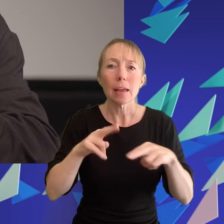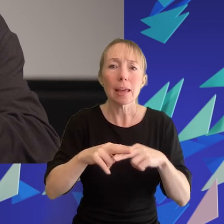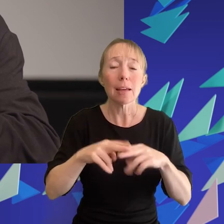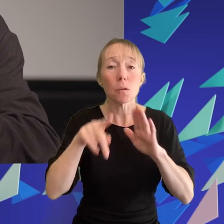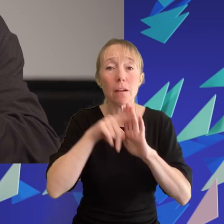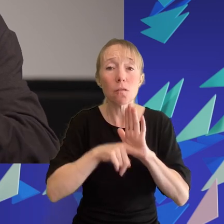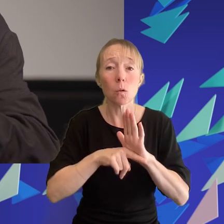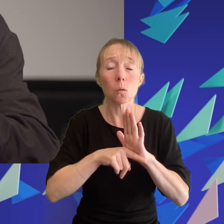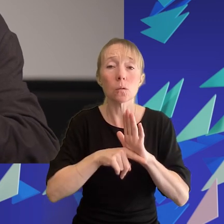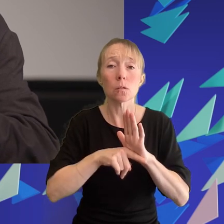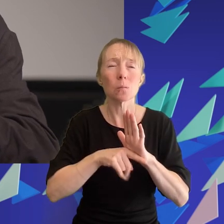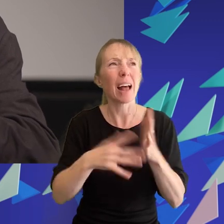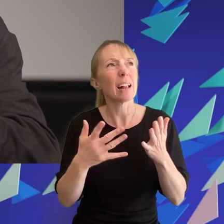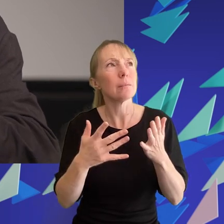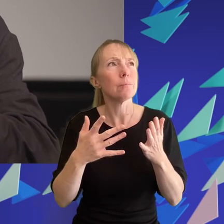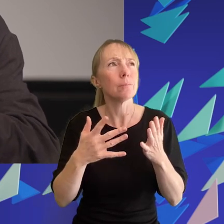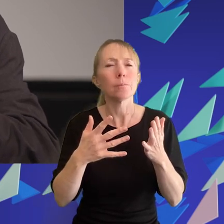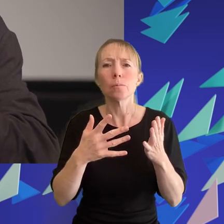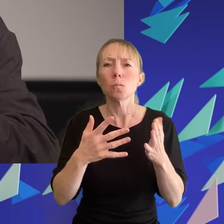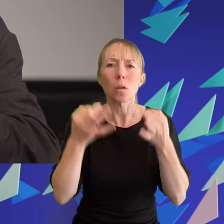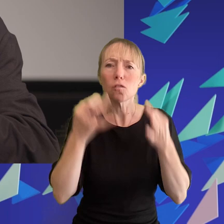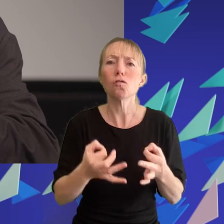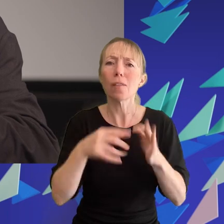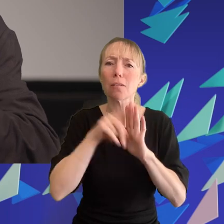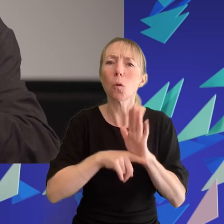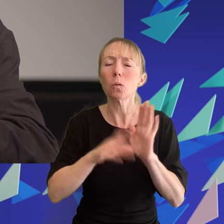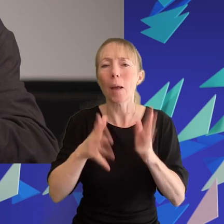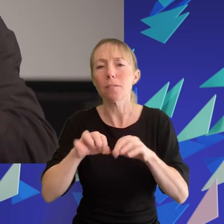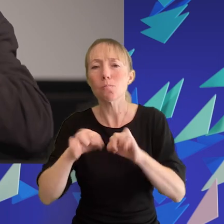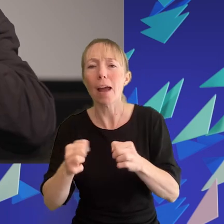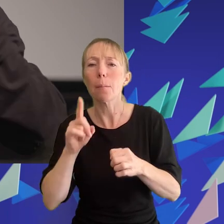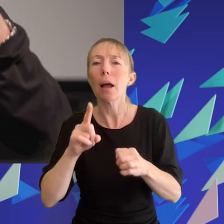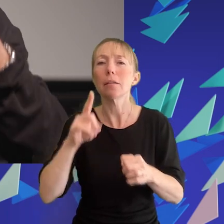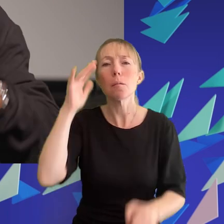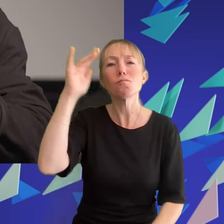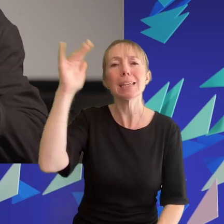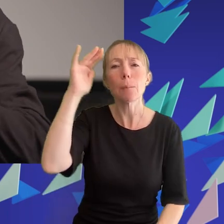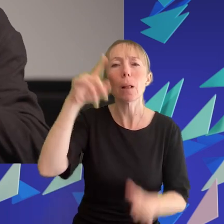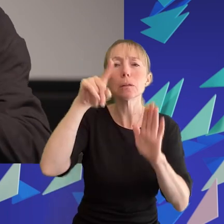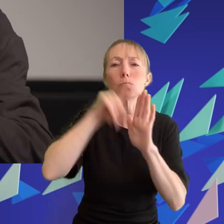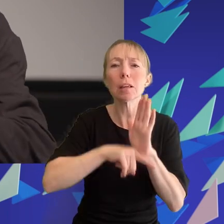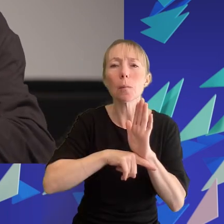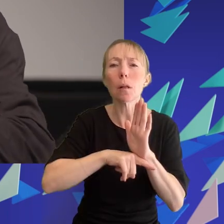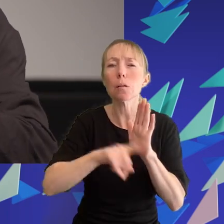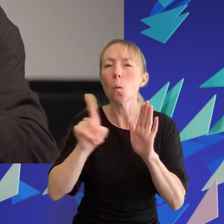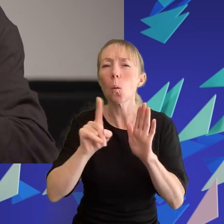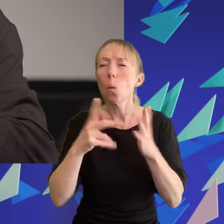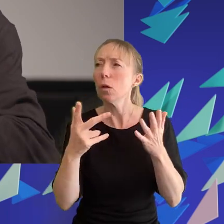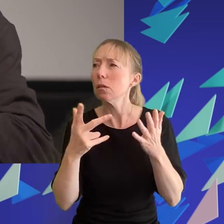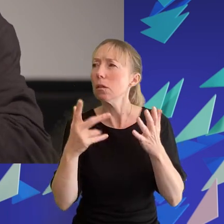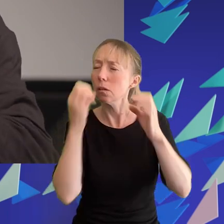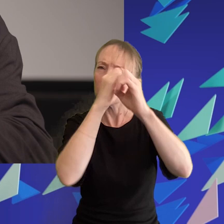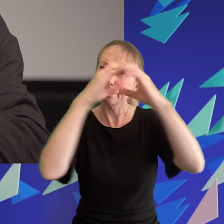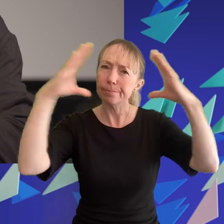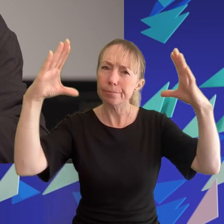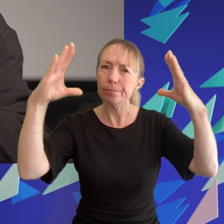and more than anything, like principles, not rules, because rules you have to break them, but like principles. What is the principle and the frame of that? That at least